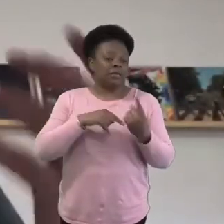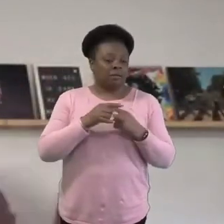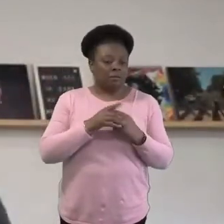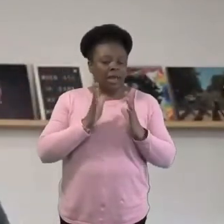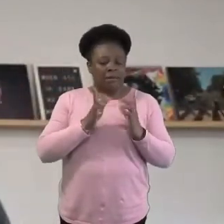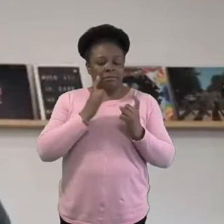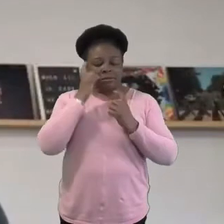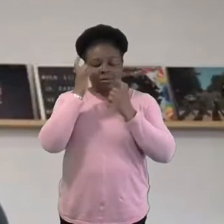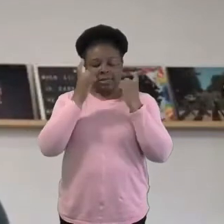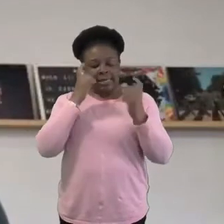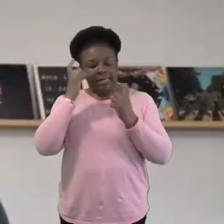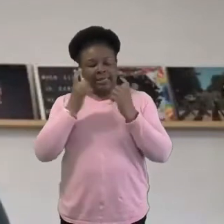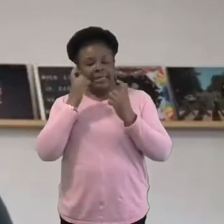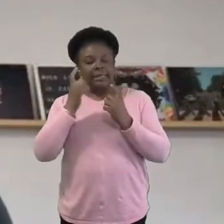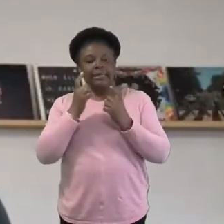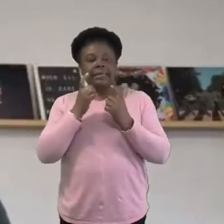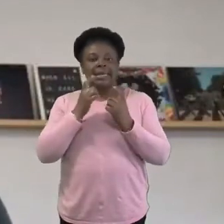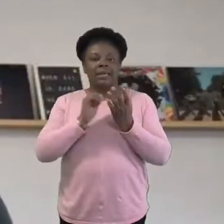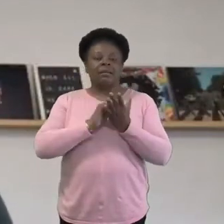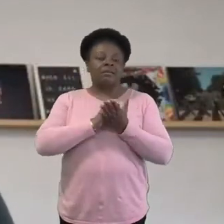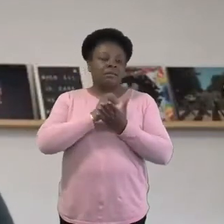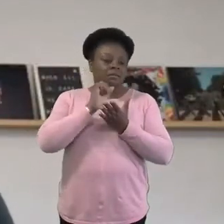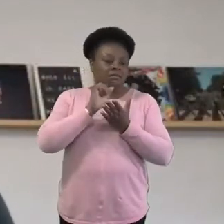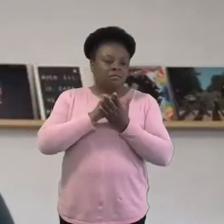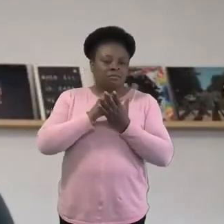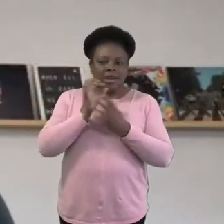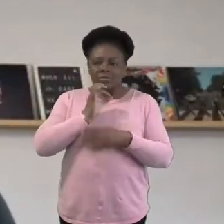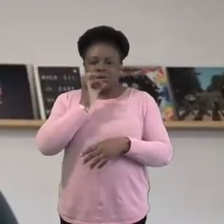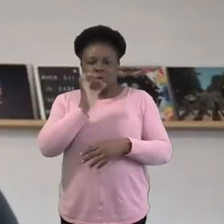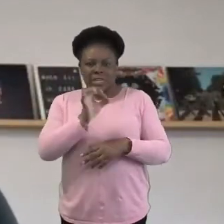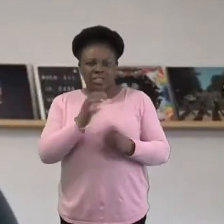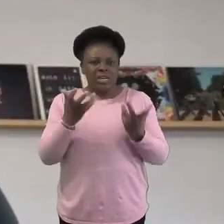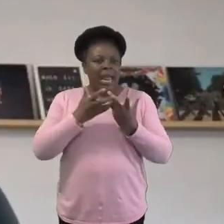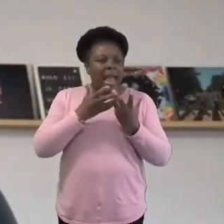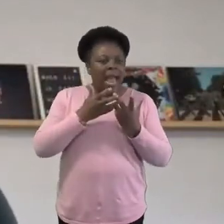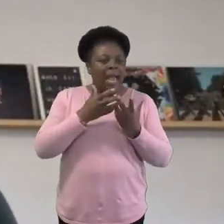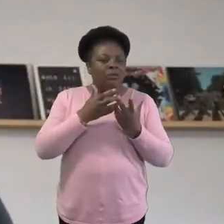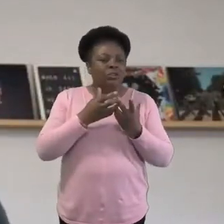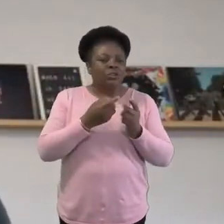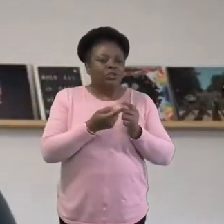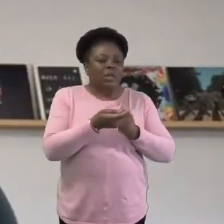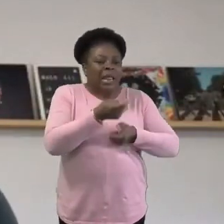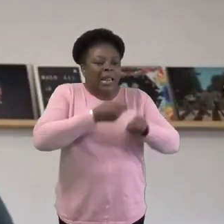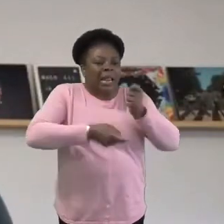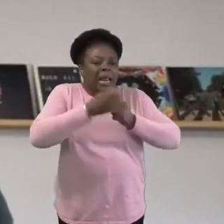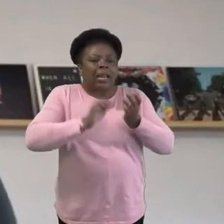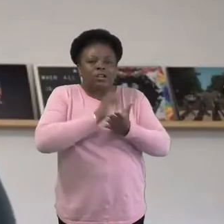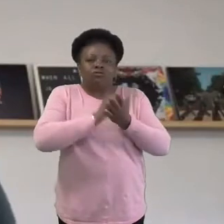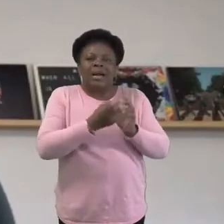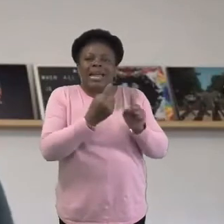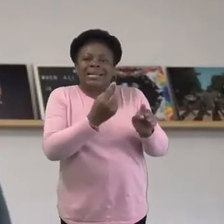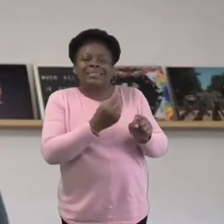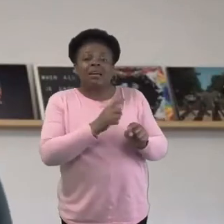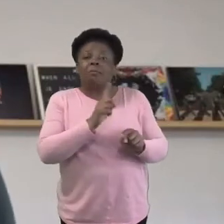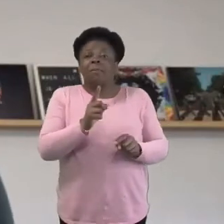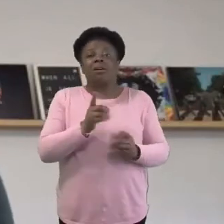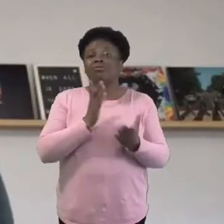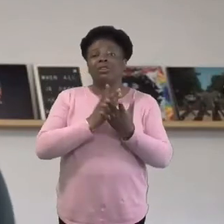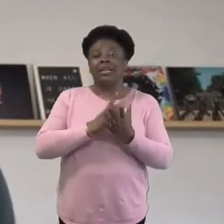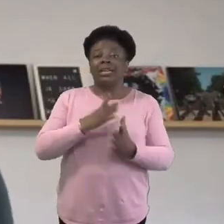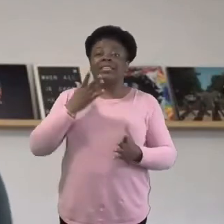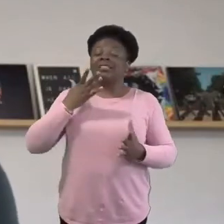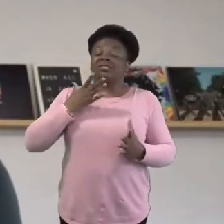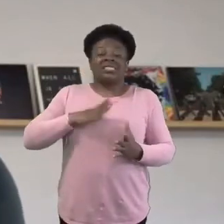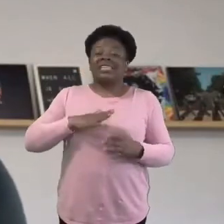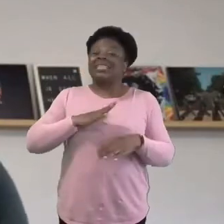the right answer. When really what I needed to do was just give space, space to hear what young people are thinking and what's